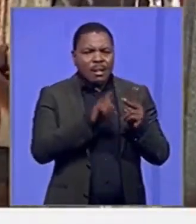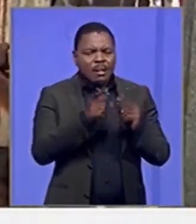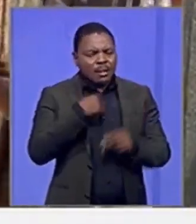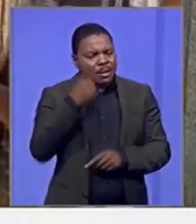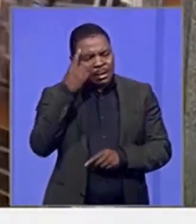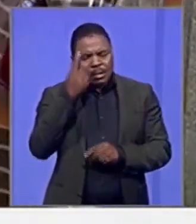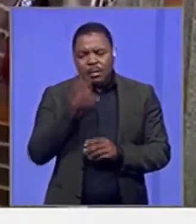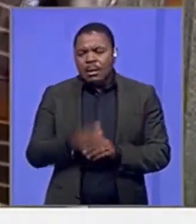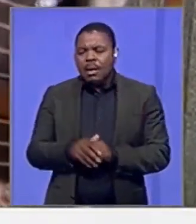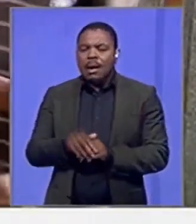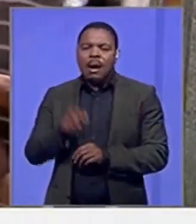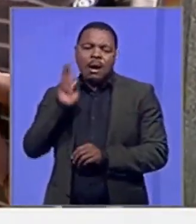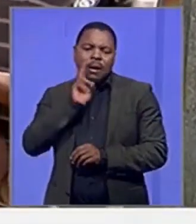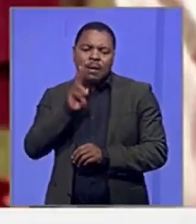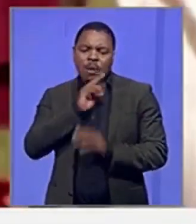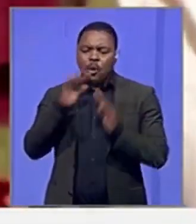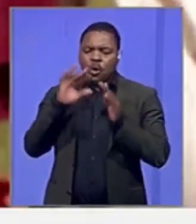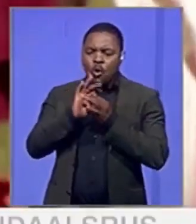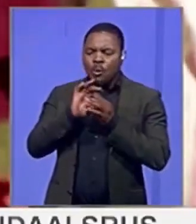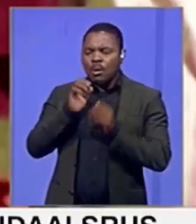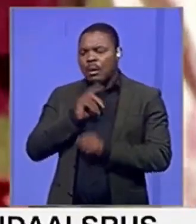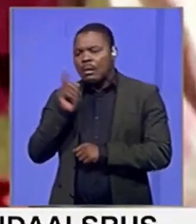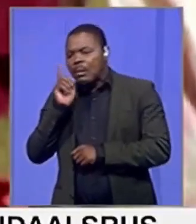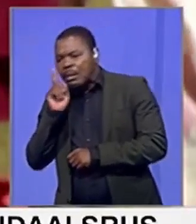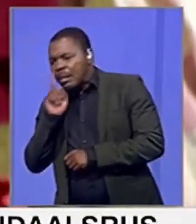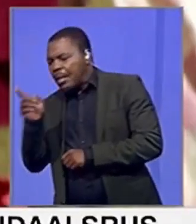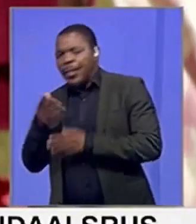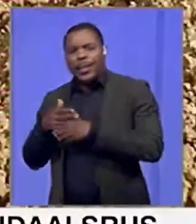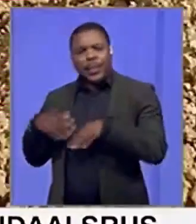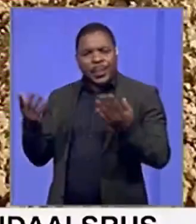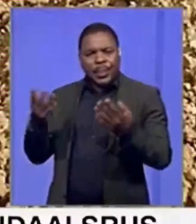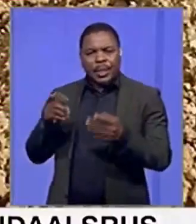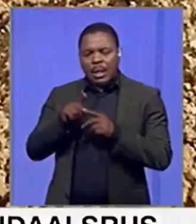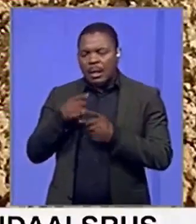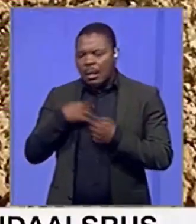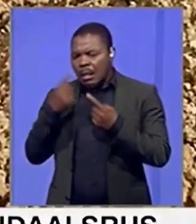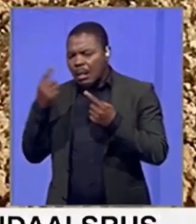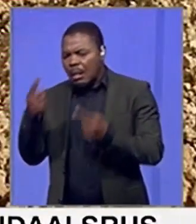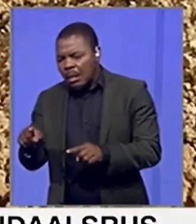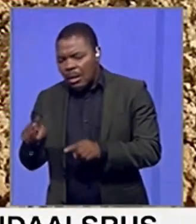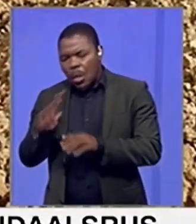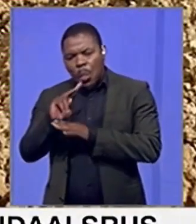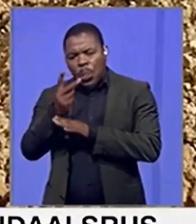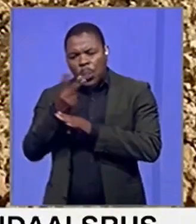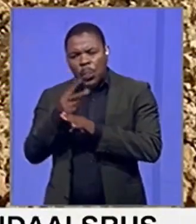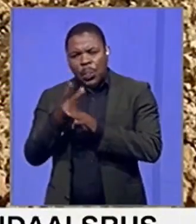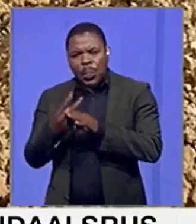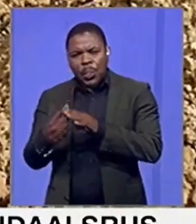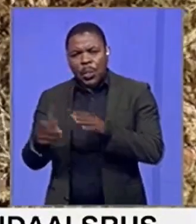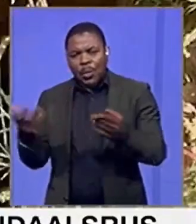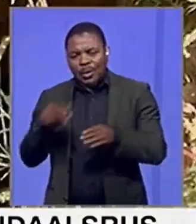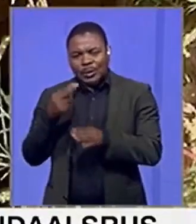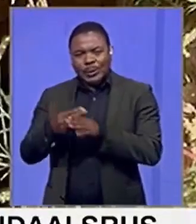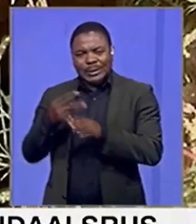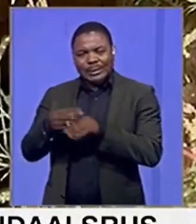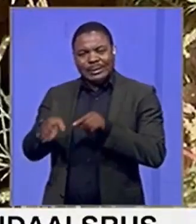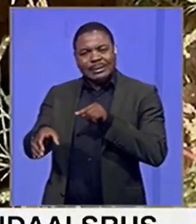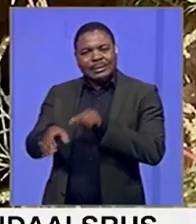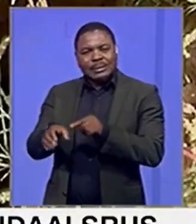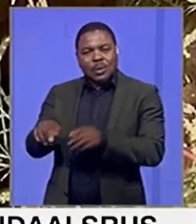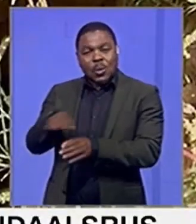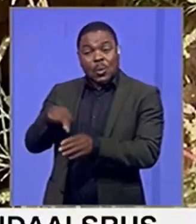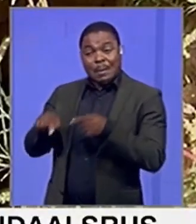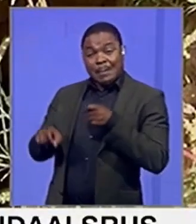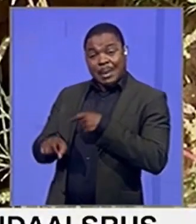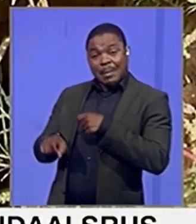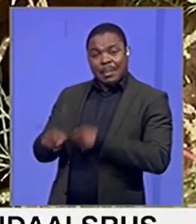malome ya gwe a dula go gona e fela o ile a mo hloka o humane a wetšwe e bile a nweletše ka moleteng wo wa botshwelamare. Ke